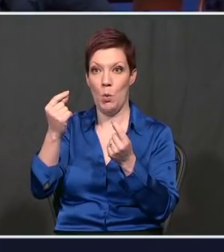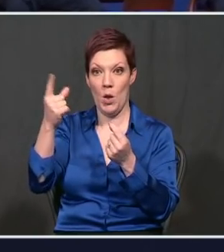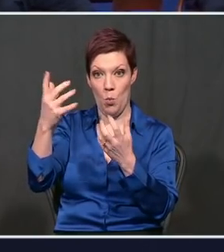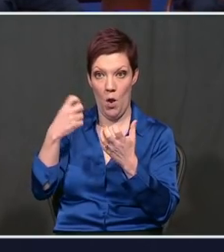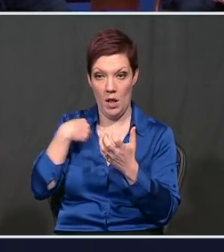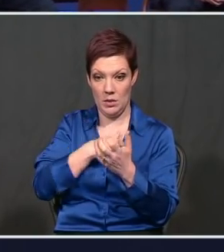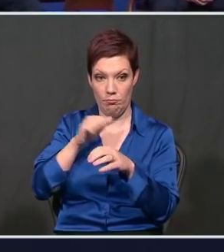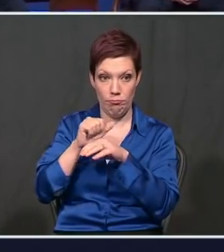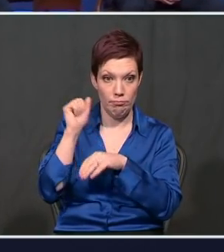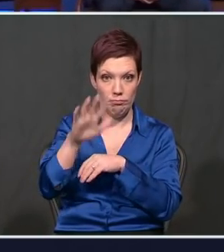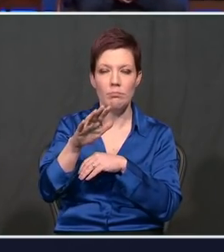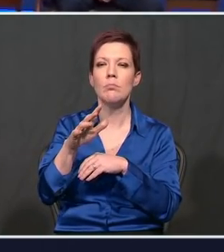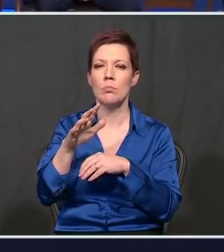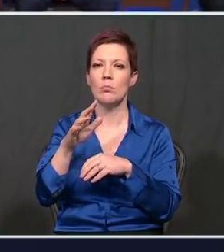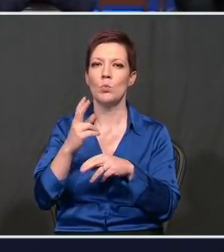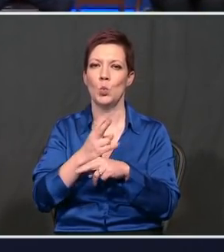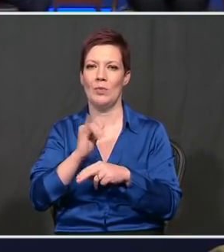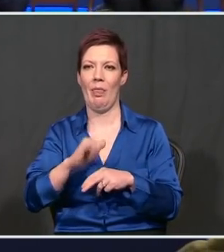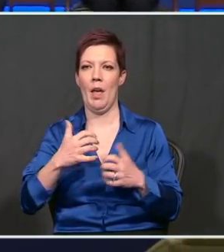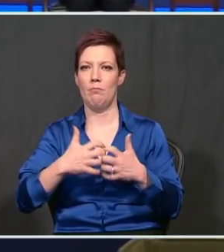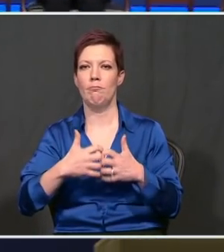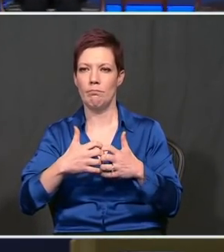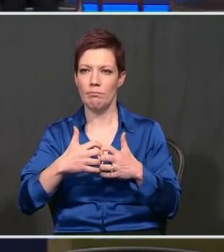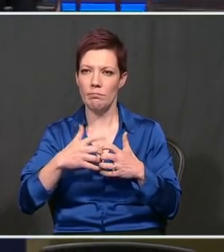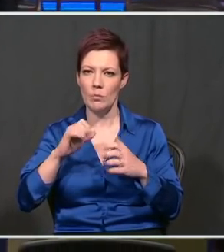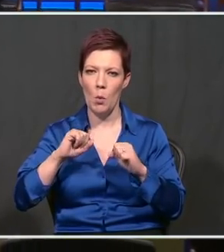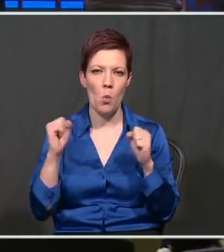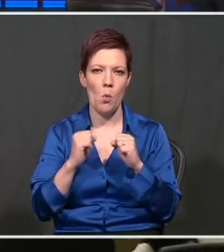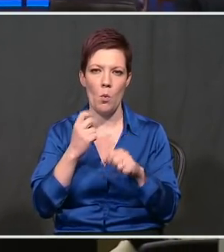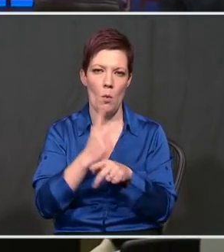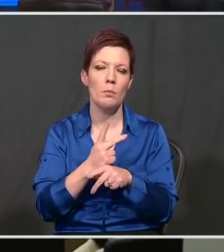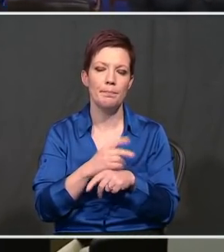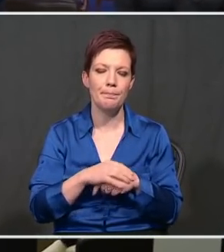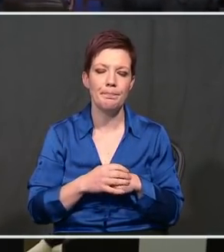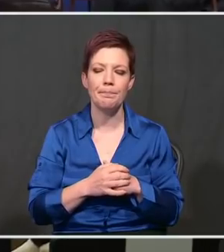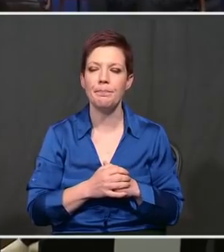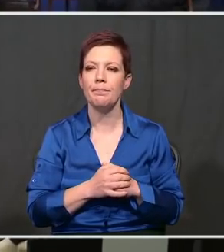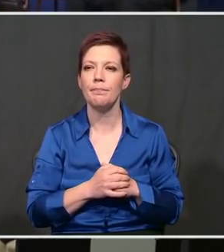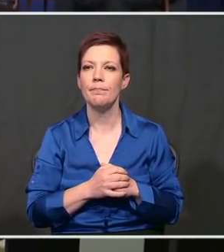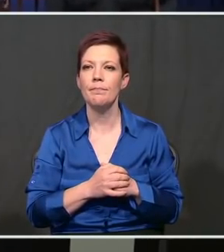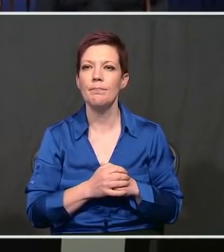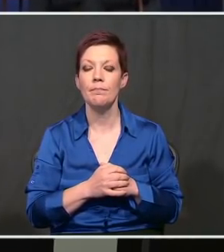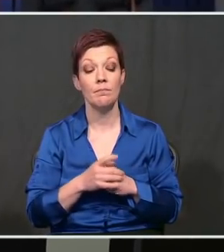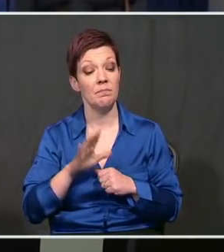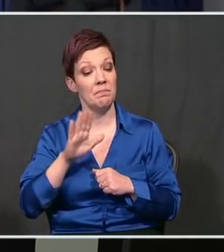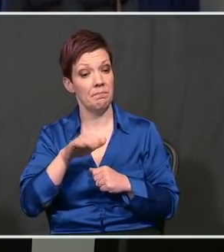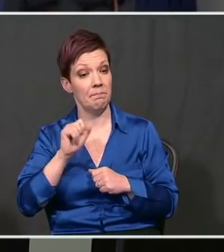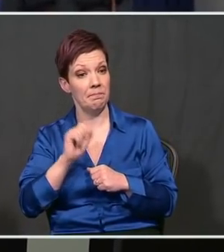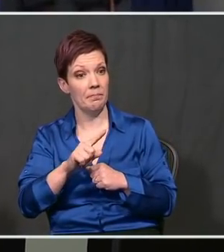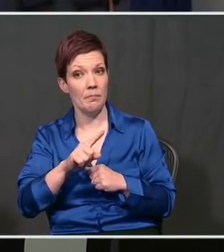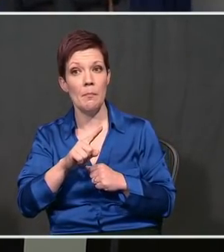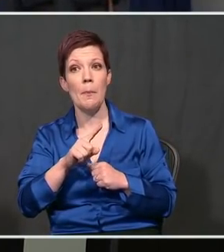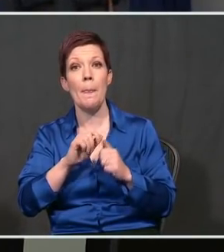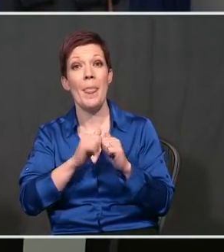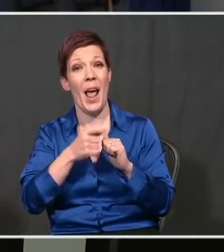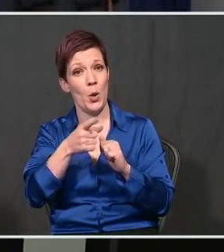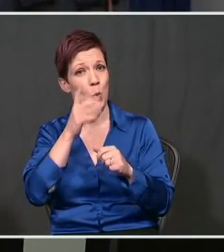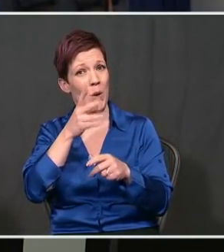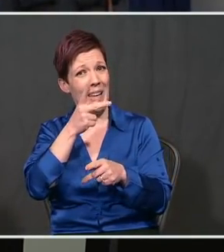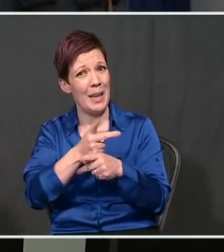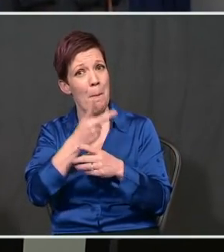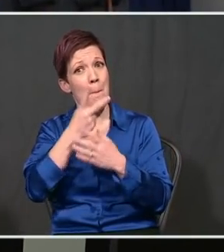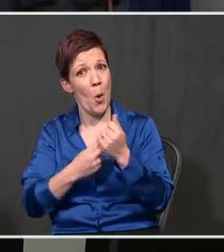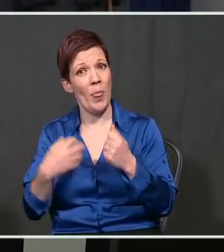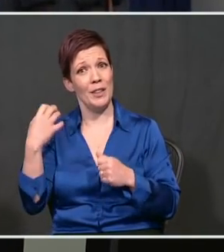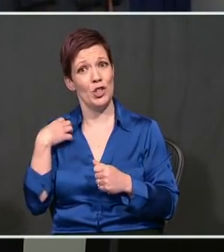Thank you very much for that. So I'm gonna get back to Mr. Smith, so let me rephrase the question. How are you gonna keep General Perna and Santa Claus both happy at the same